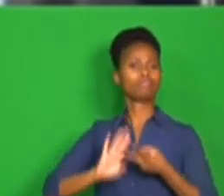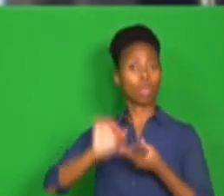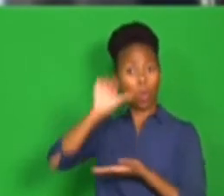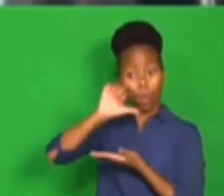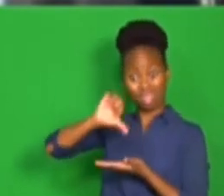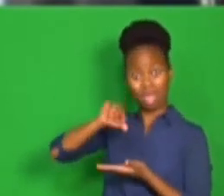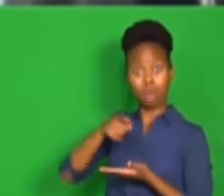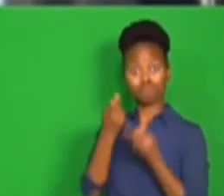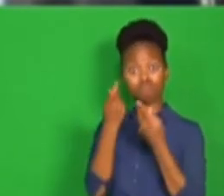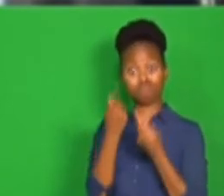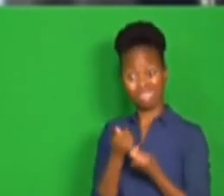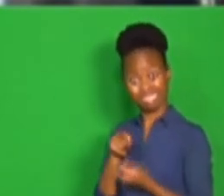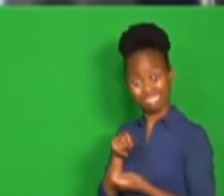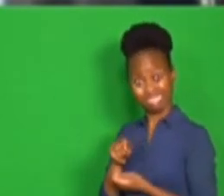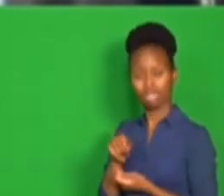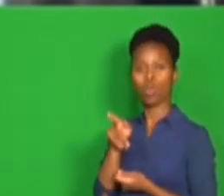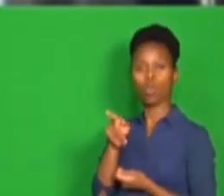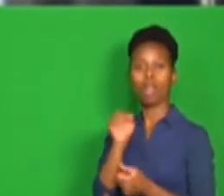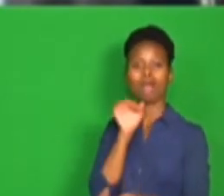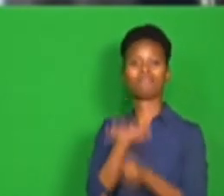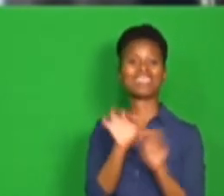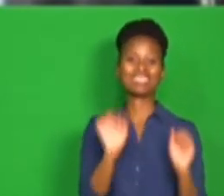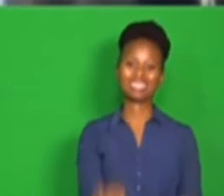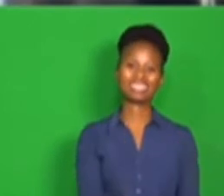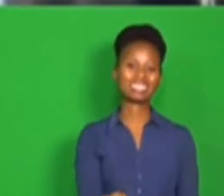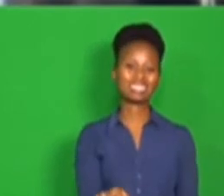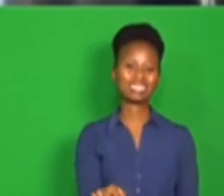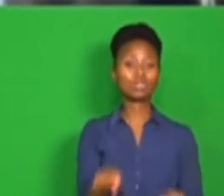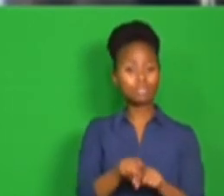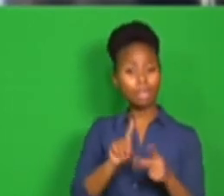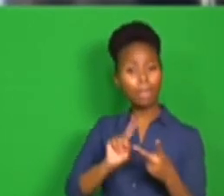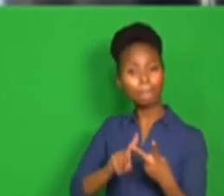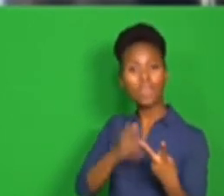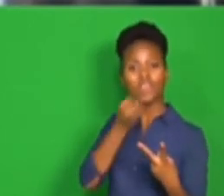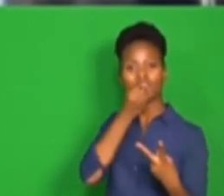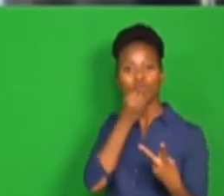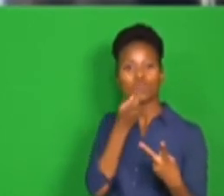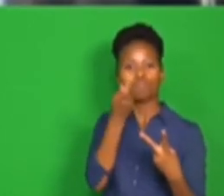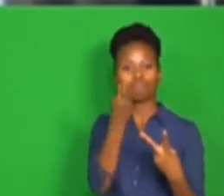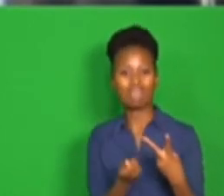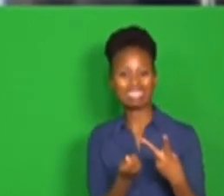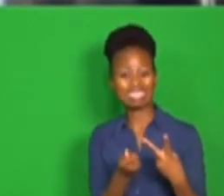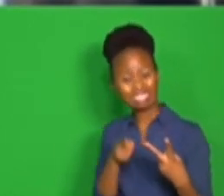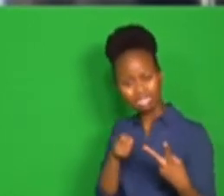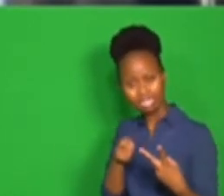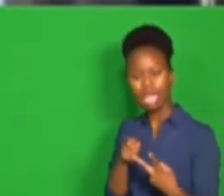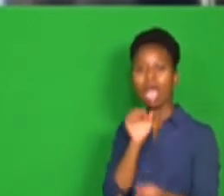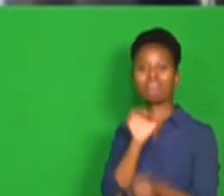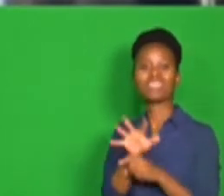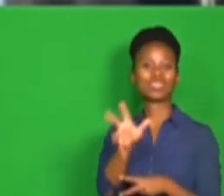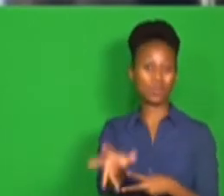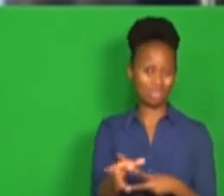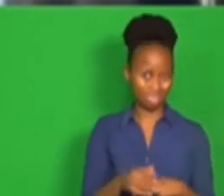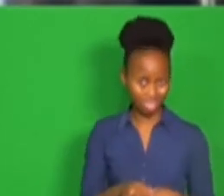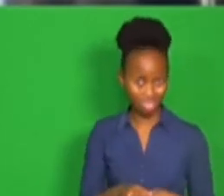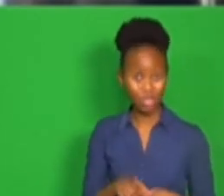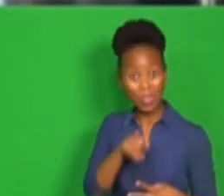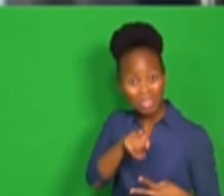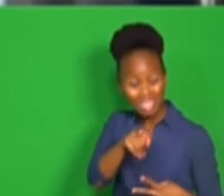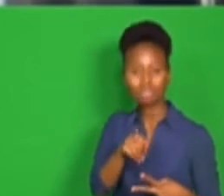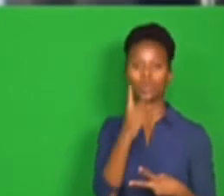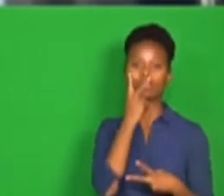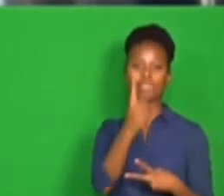prices will play a role, and of course, rising global food prices that we have seen. In